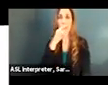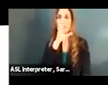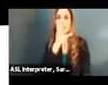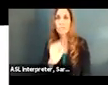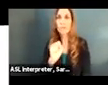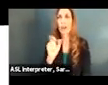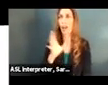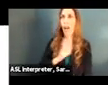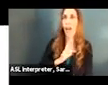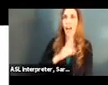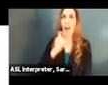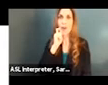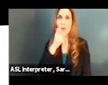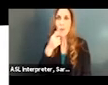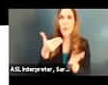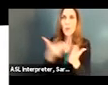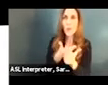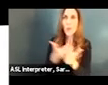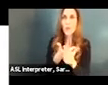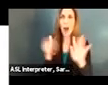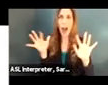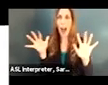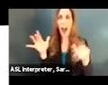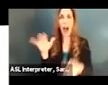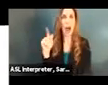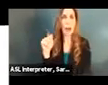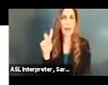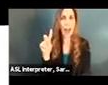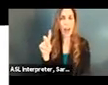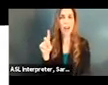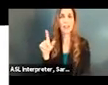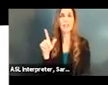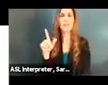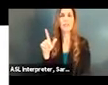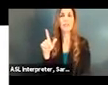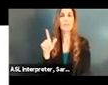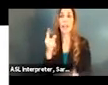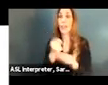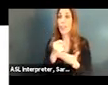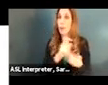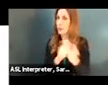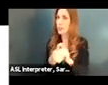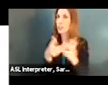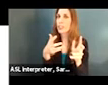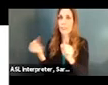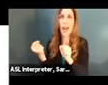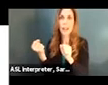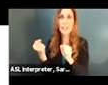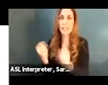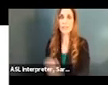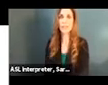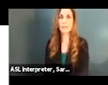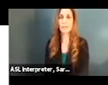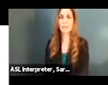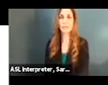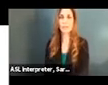novel, it was exciting, and moved therapy quickly. That doesn't mean that I